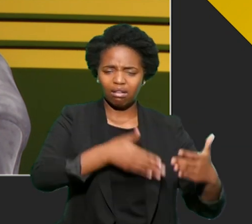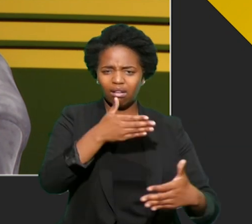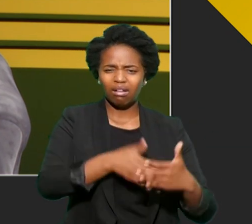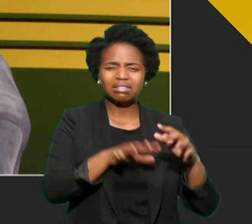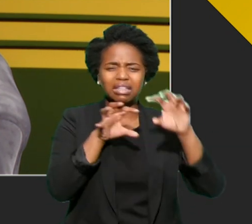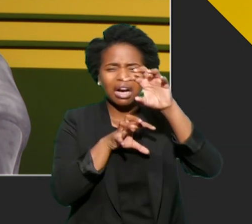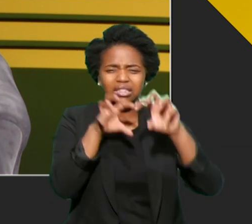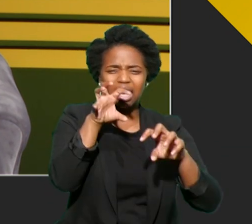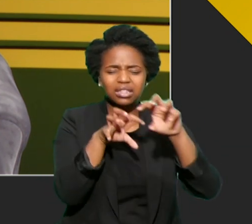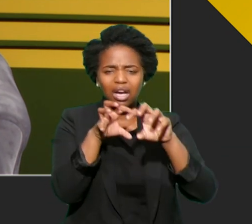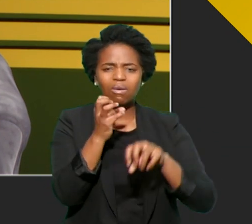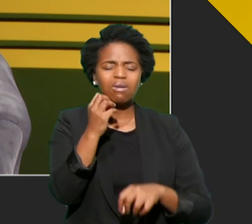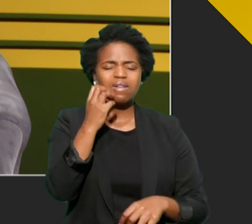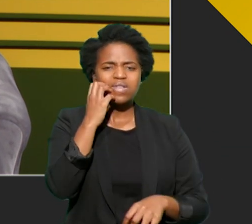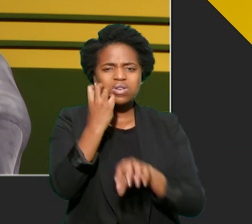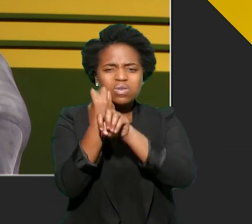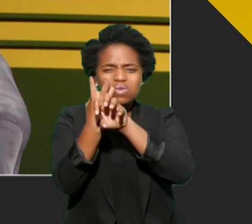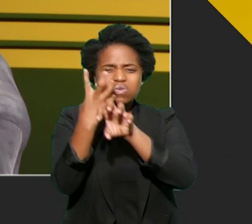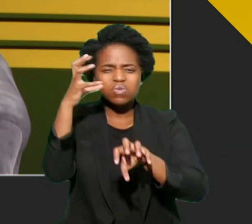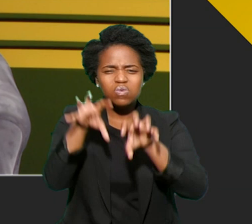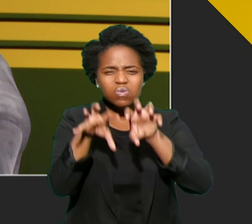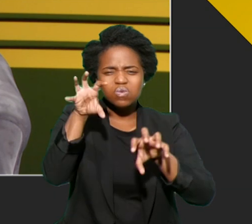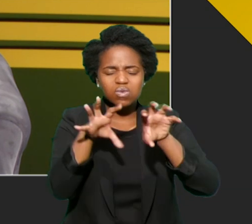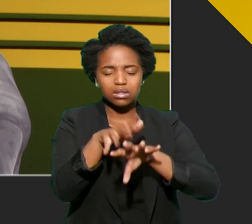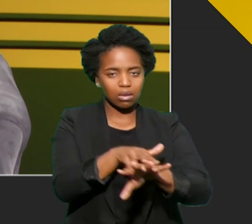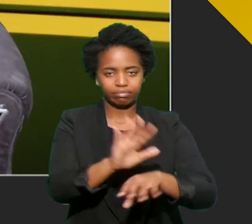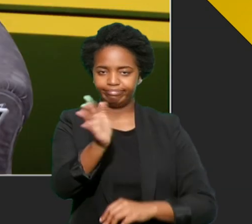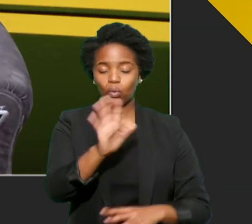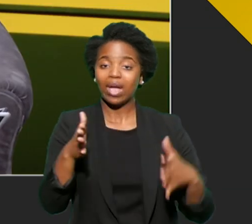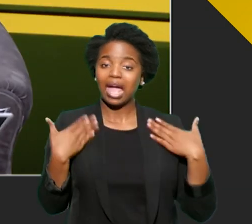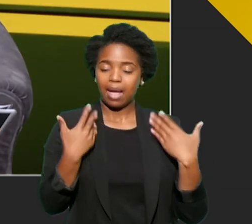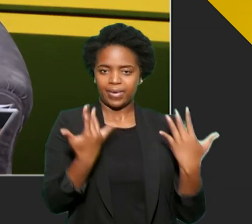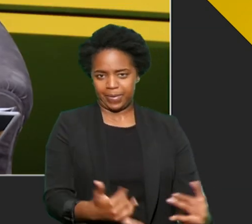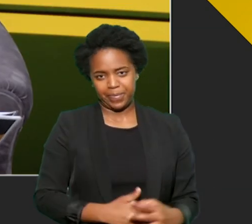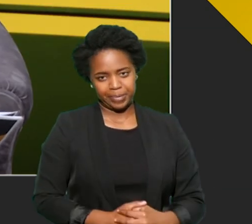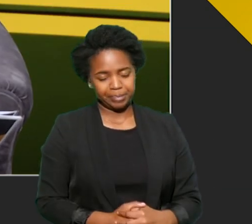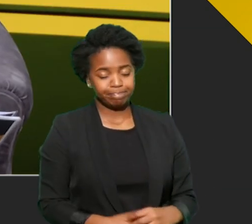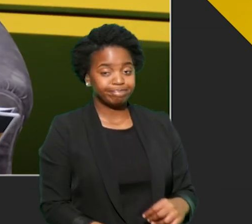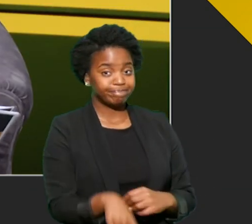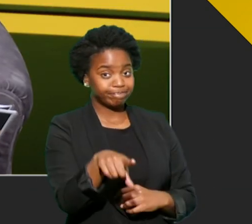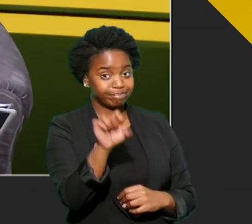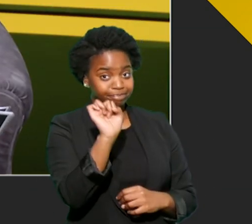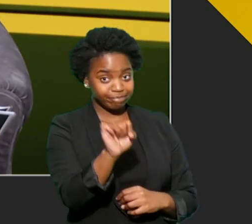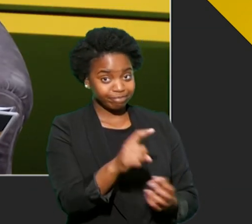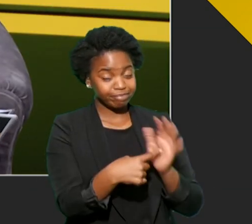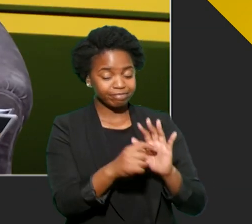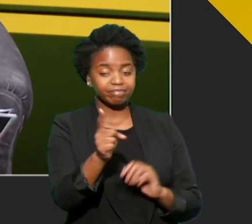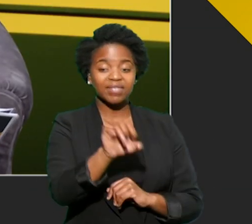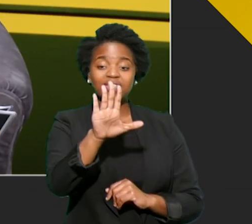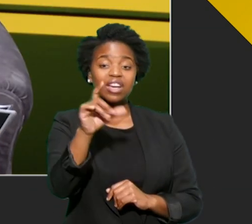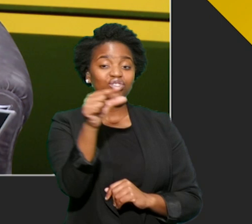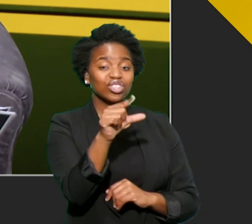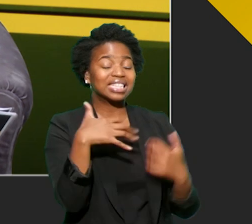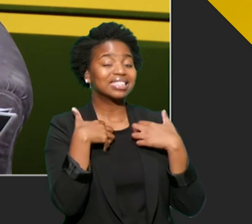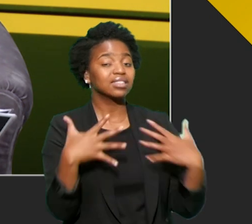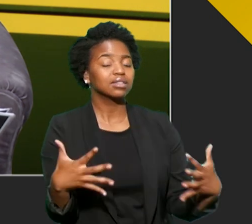internet. So it's quite exciting to hear about this rollout. Yeah, you're on a 5G melody. And to keep in mind, of course, research has shown that with 5G being